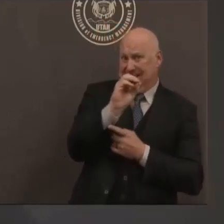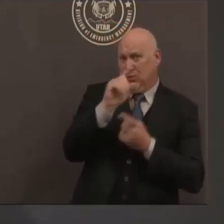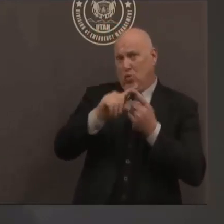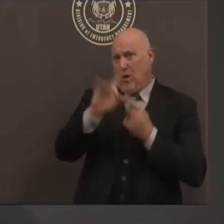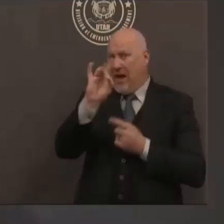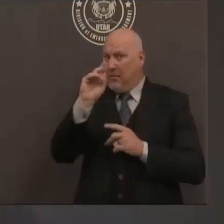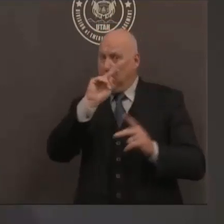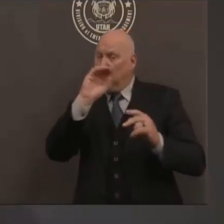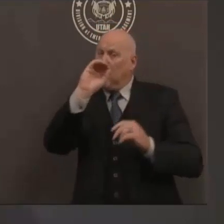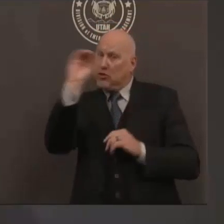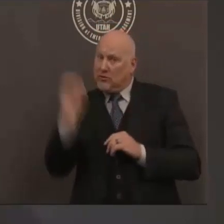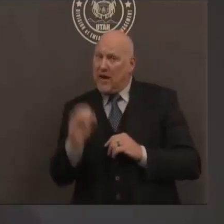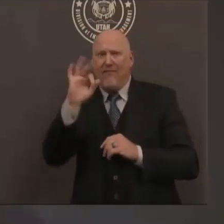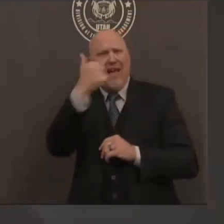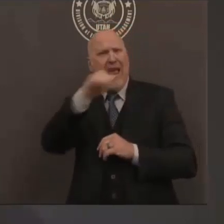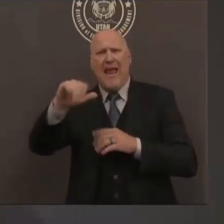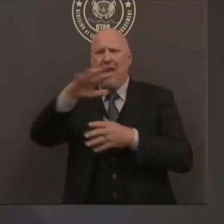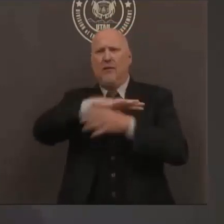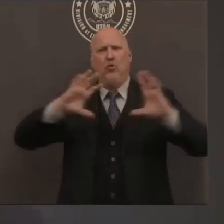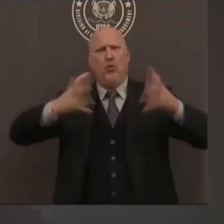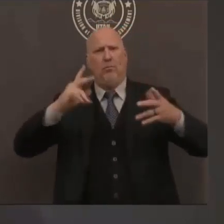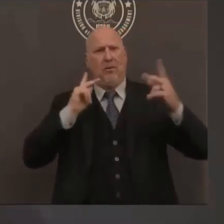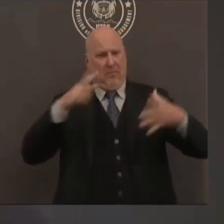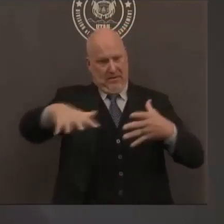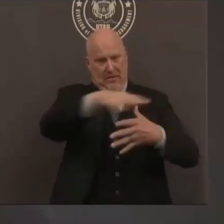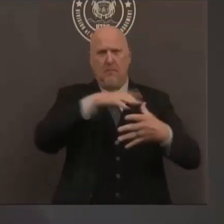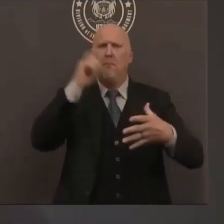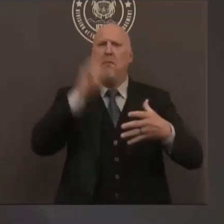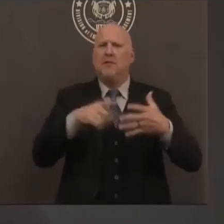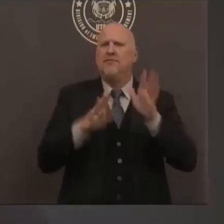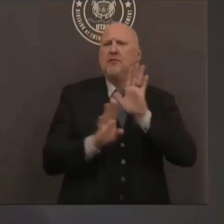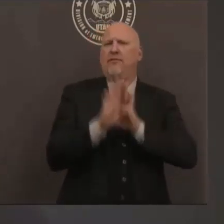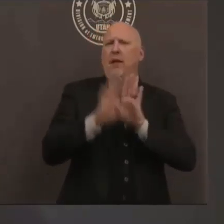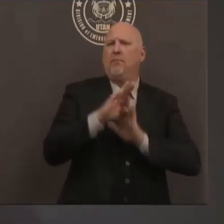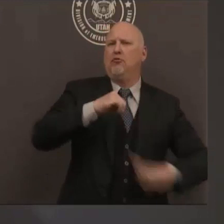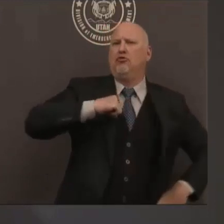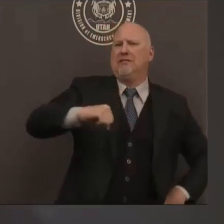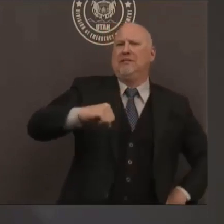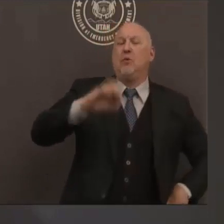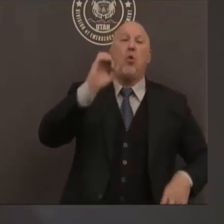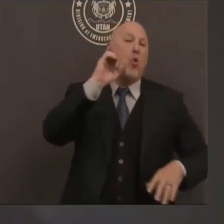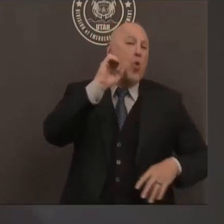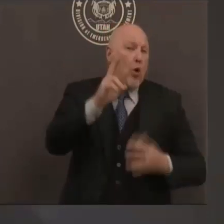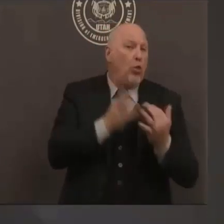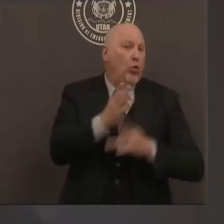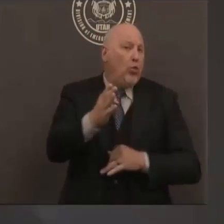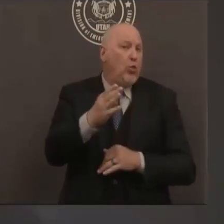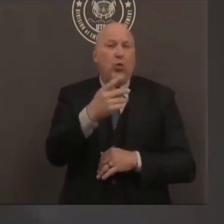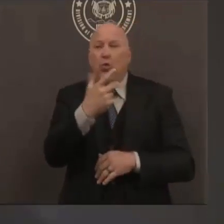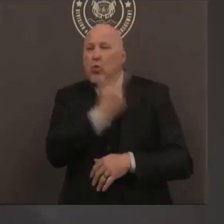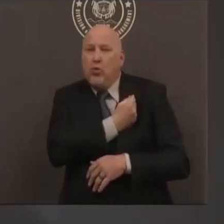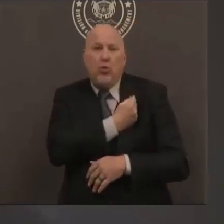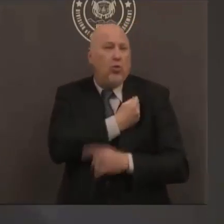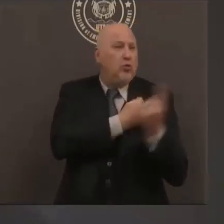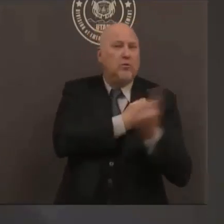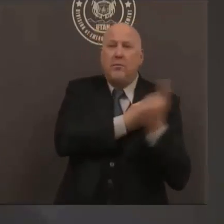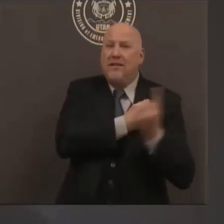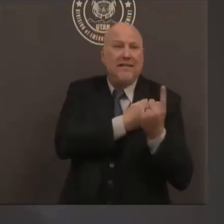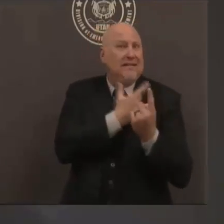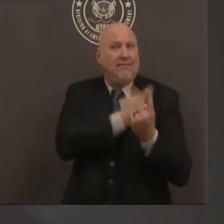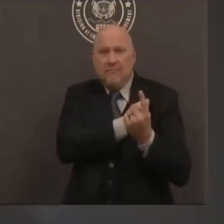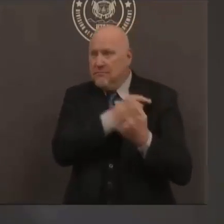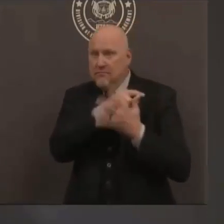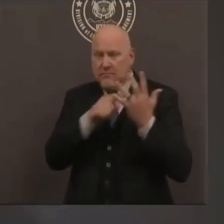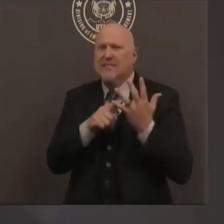against COVID-19 to achieve that. And really what it's going to take to achieve that is a vaccine. So our federal partners are working hard on